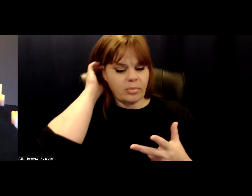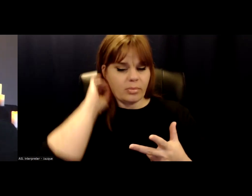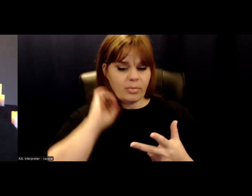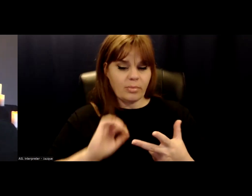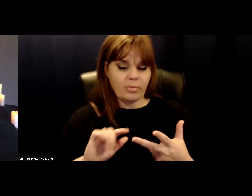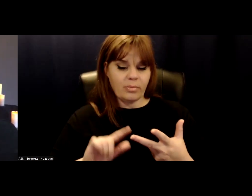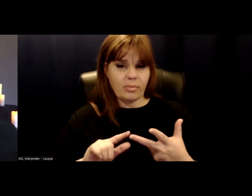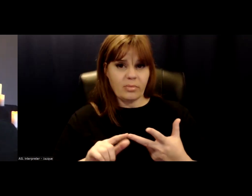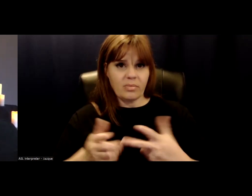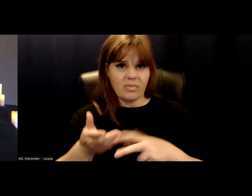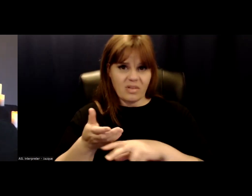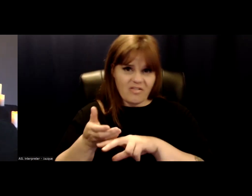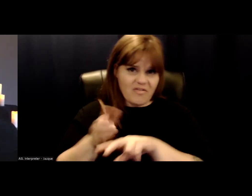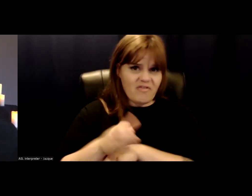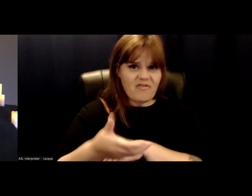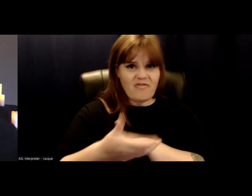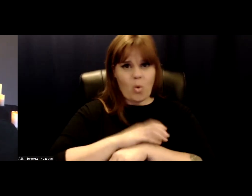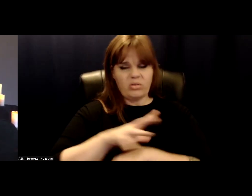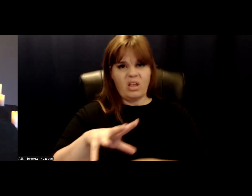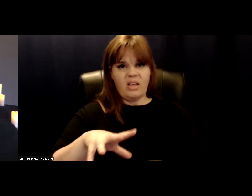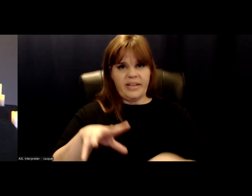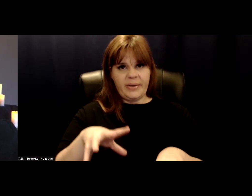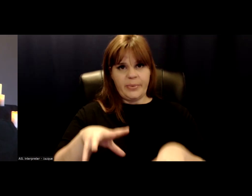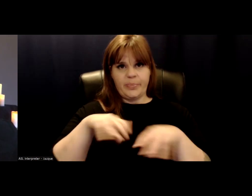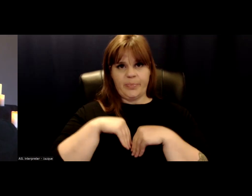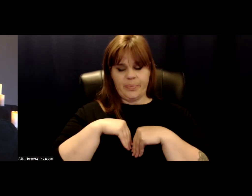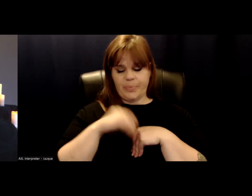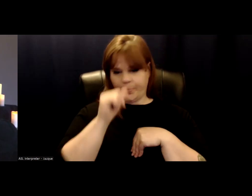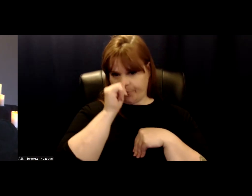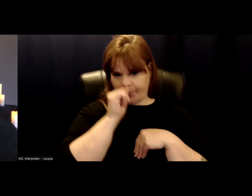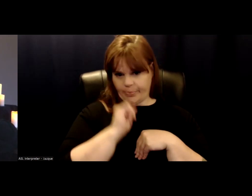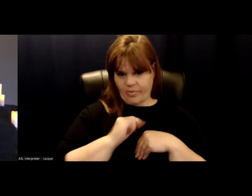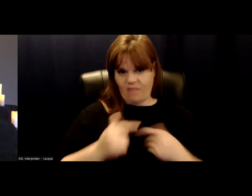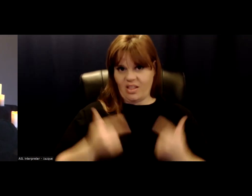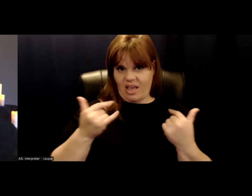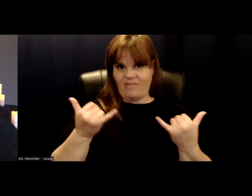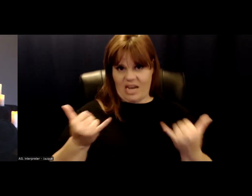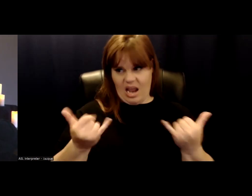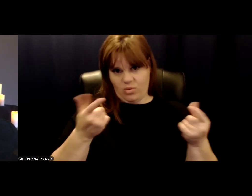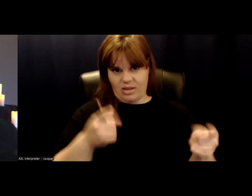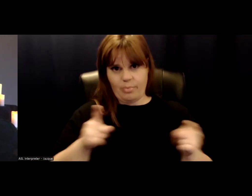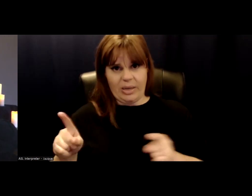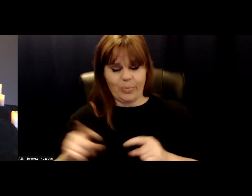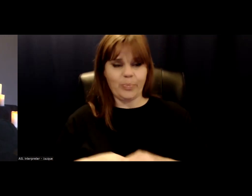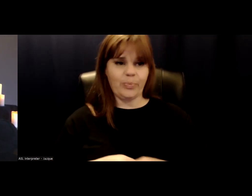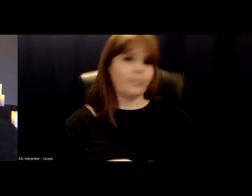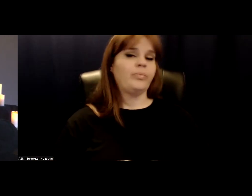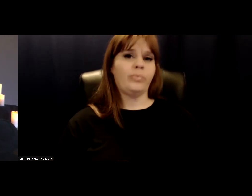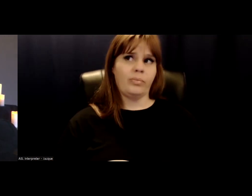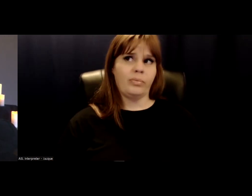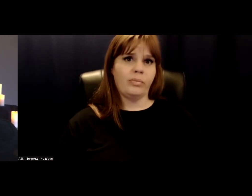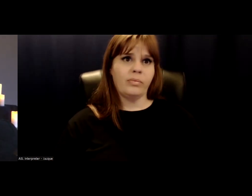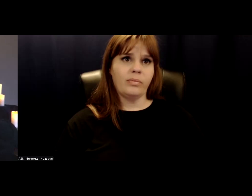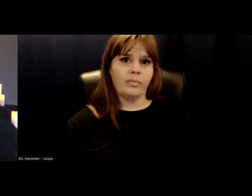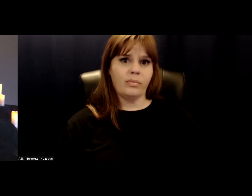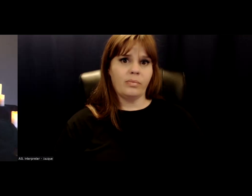forced acceptance or resignation of the life that now is. I offer this piece